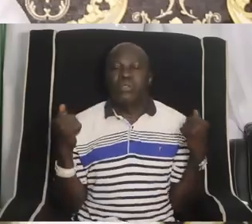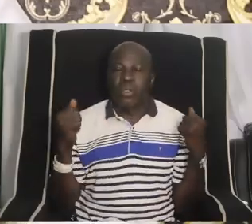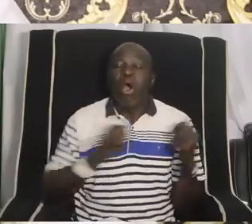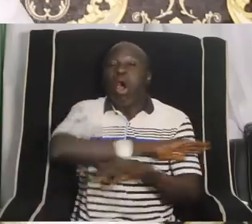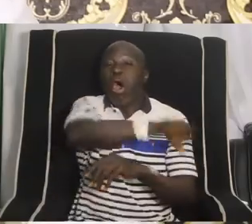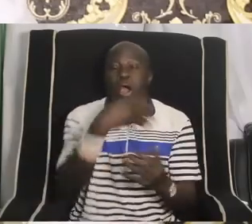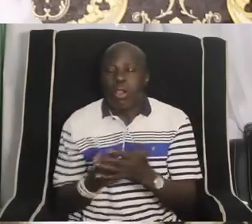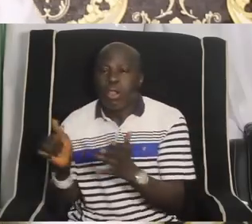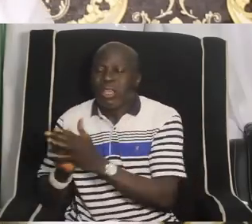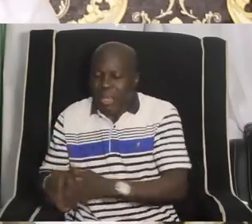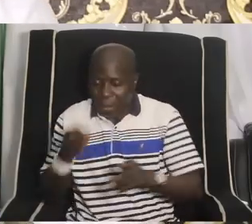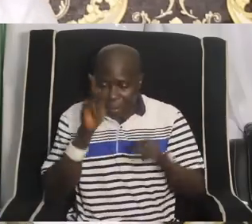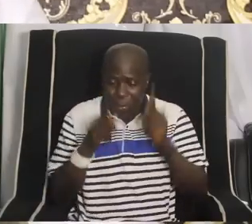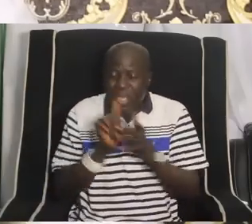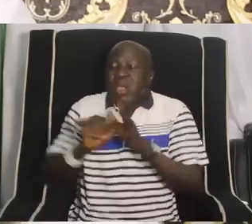prophet.